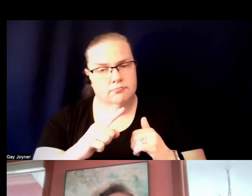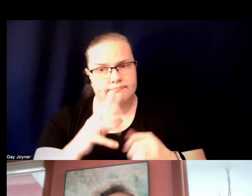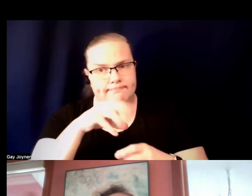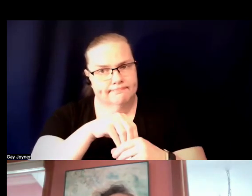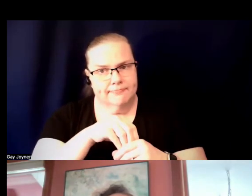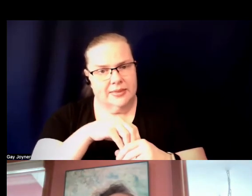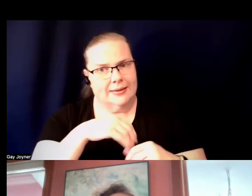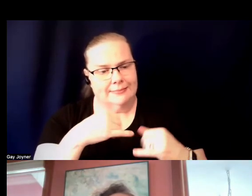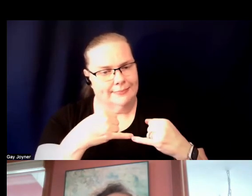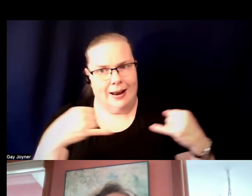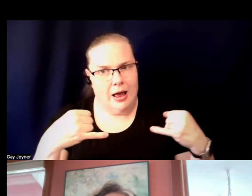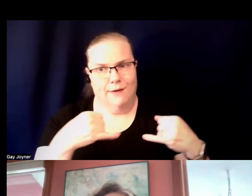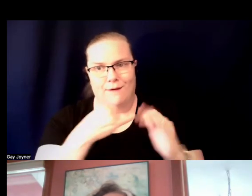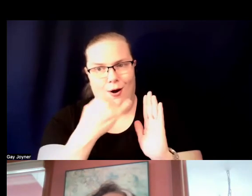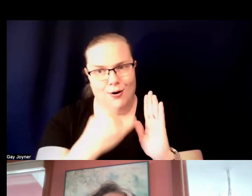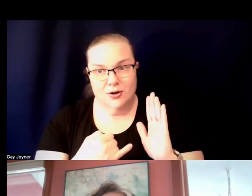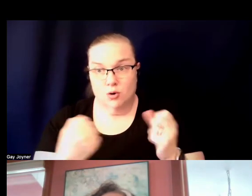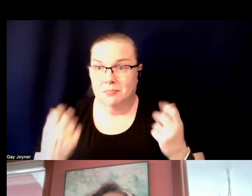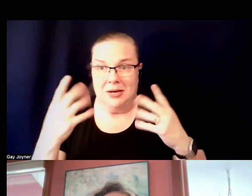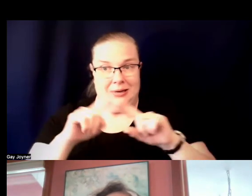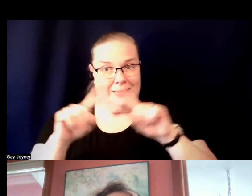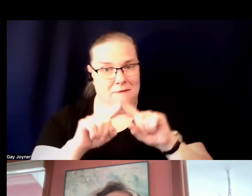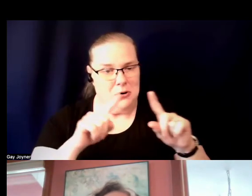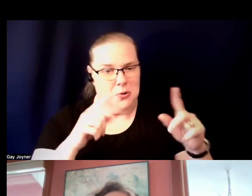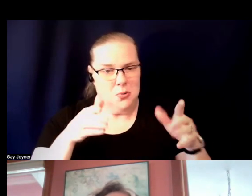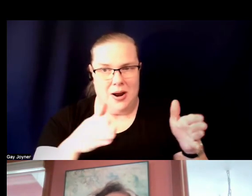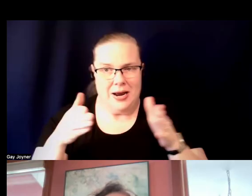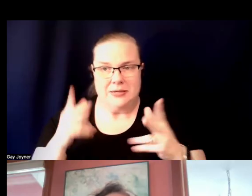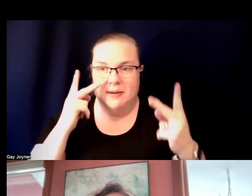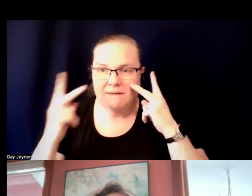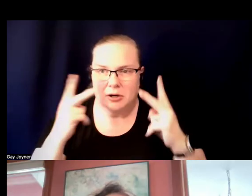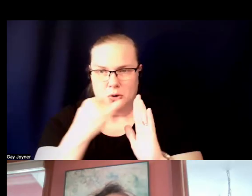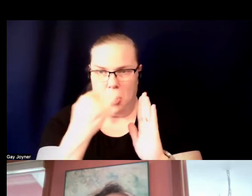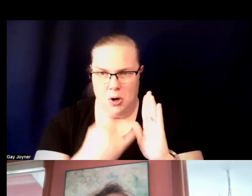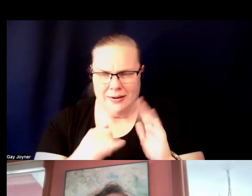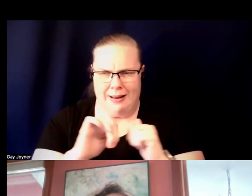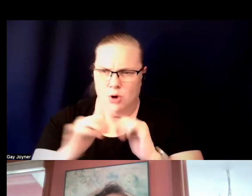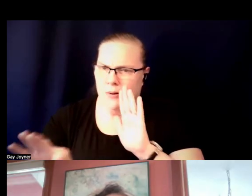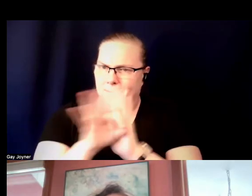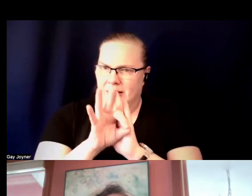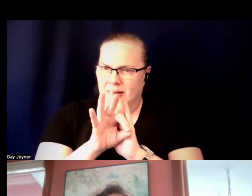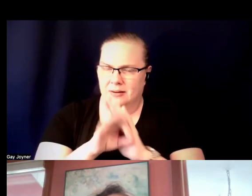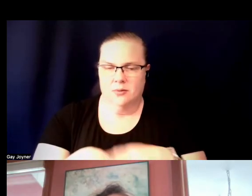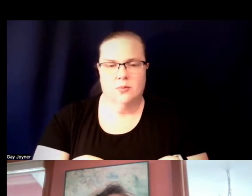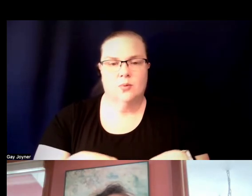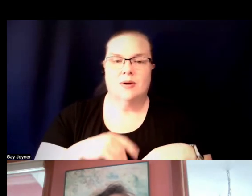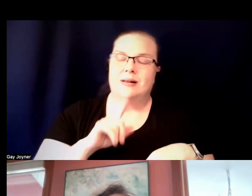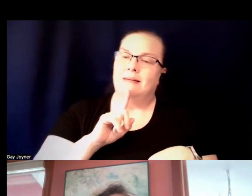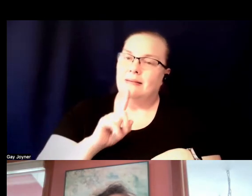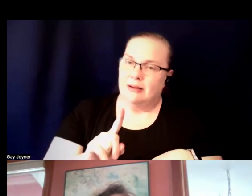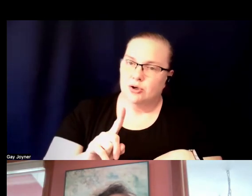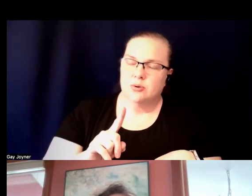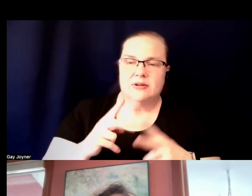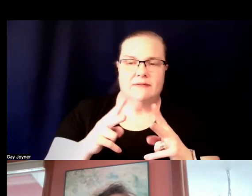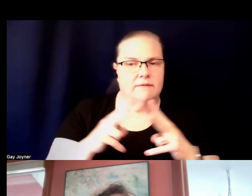artistry? There's so many different ways you could have been a visual artist. How did you pick this one? It was very gradual. Actually, when